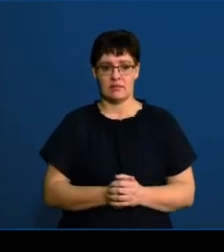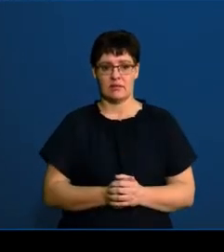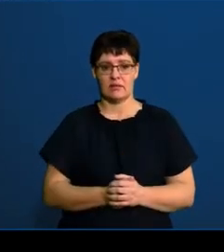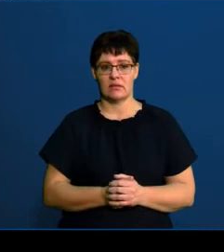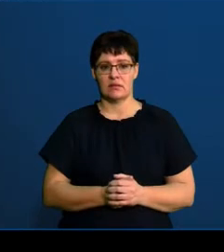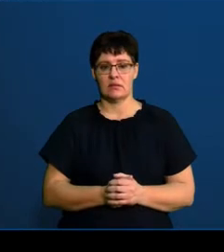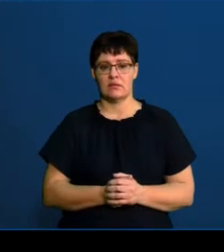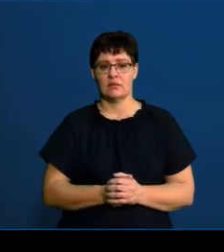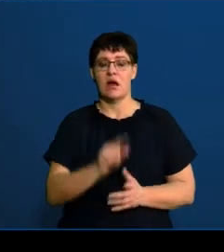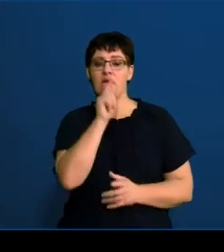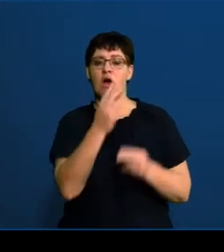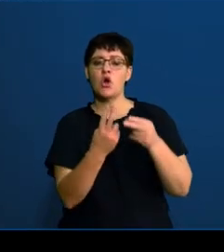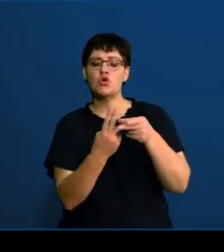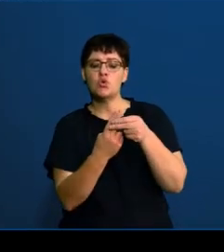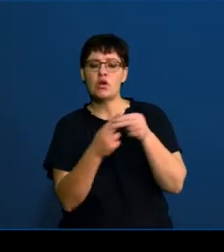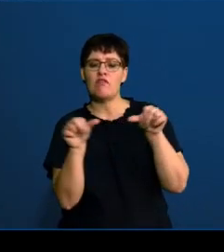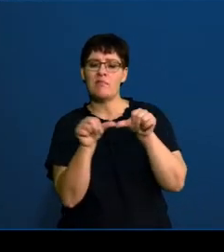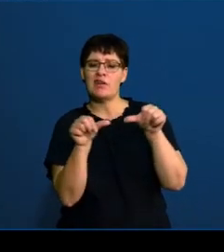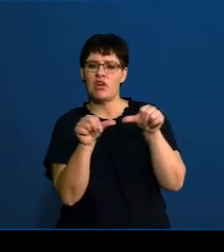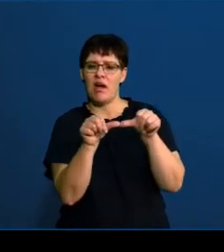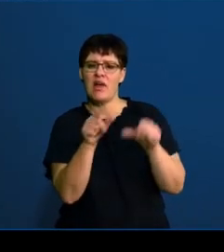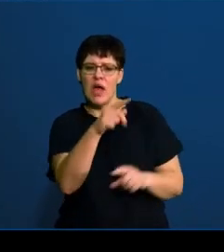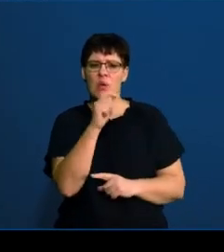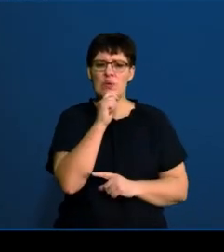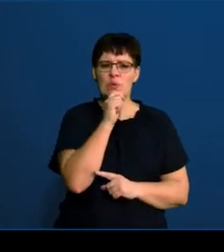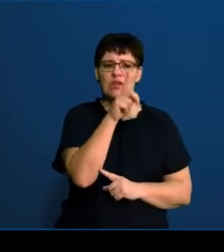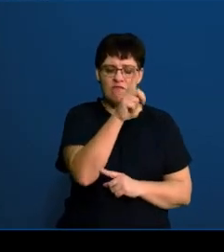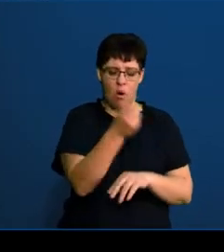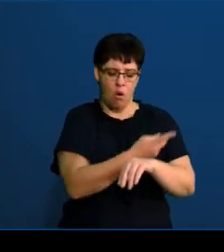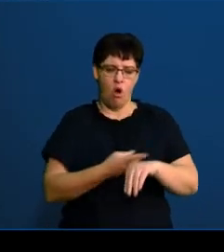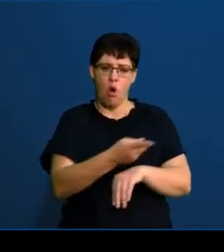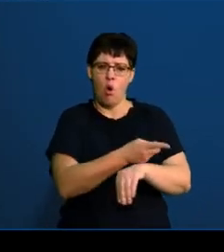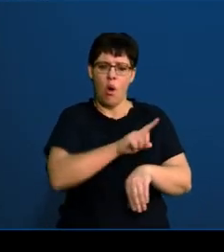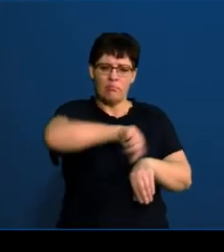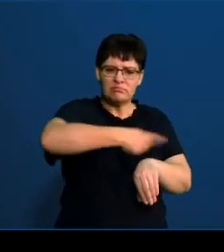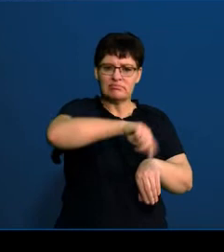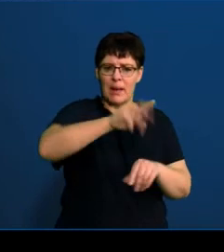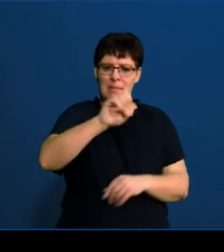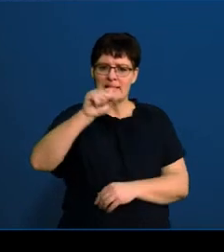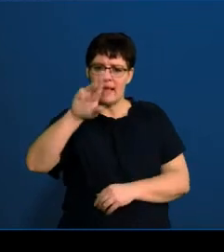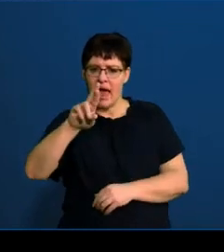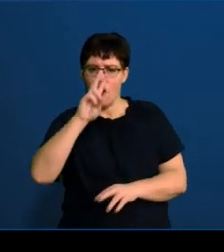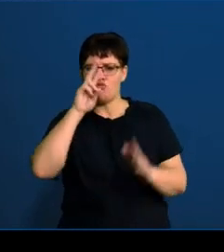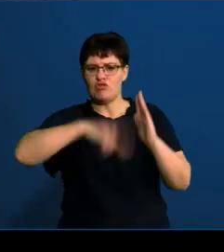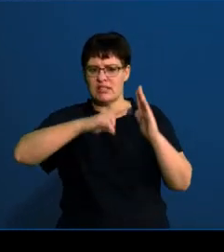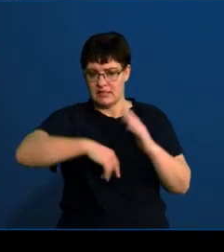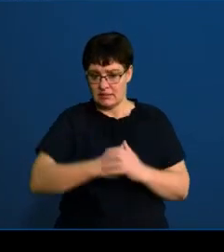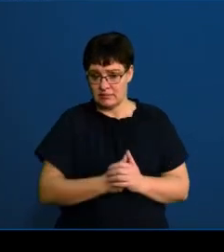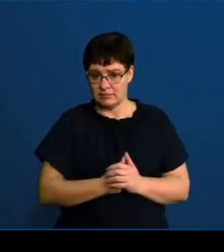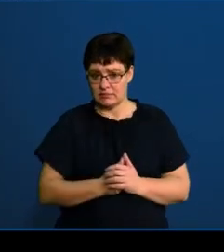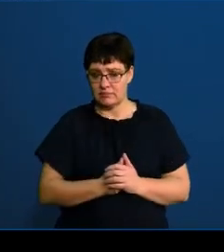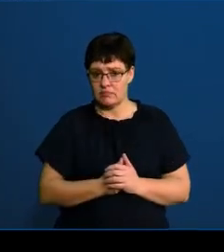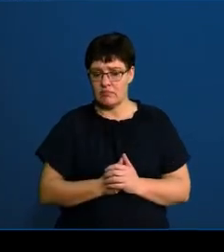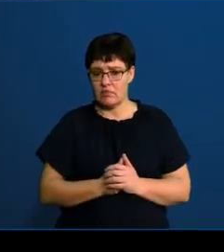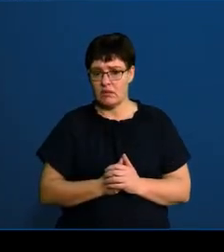Write down the unit of measure that was used for the meter readings. So when we look at this part of the